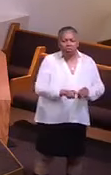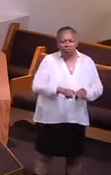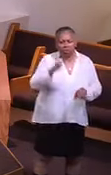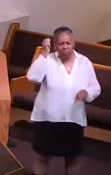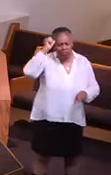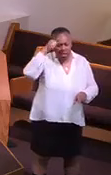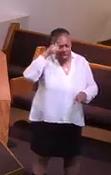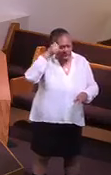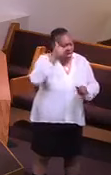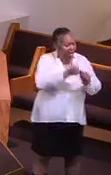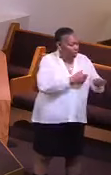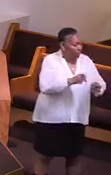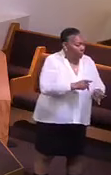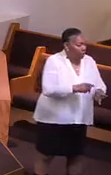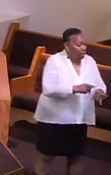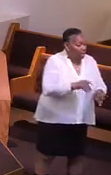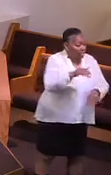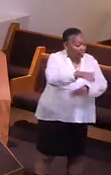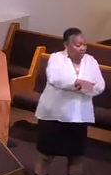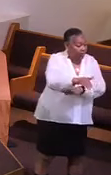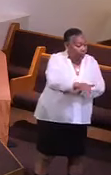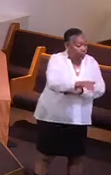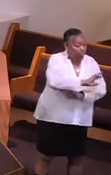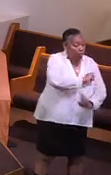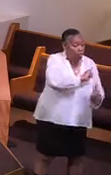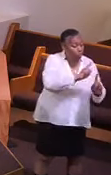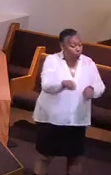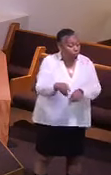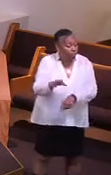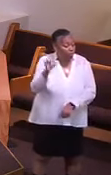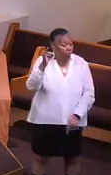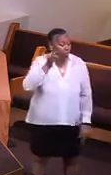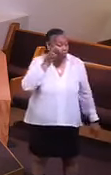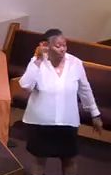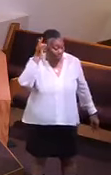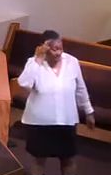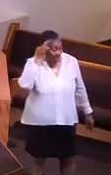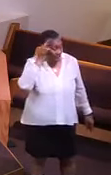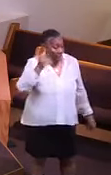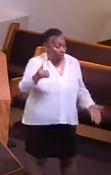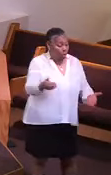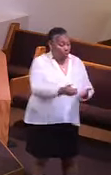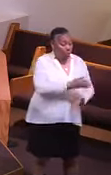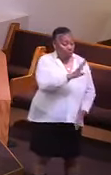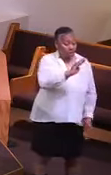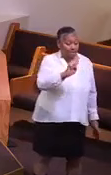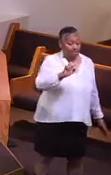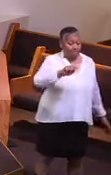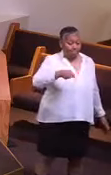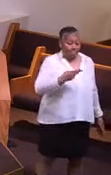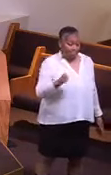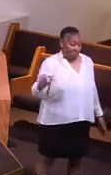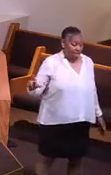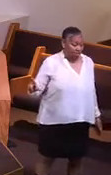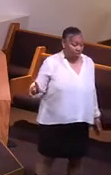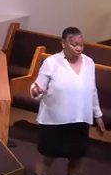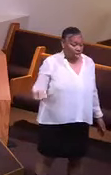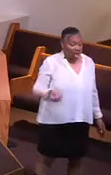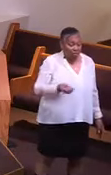this afternoon we got to go to Pontiac to New York Baptist Church and who's on me?